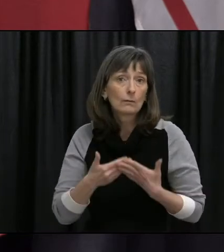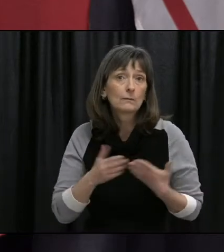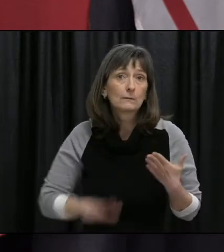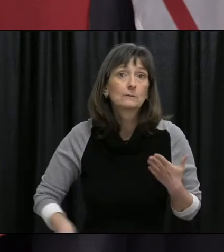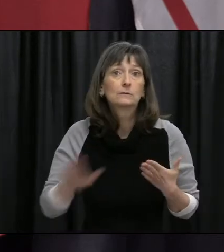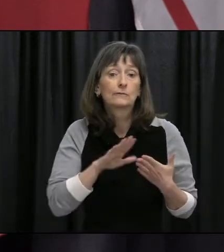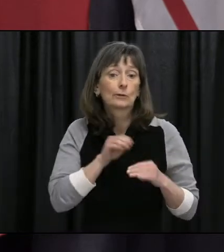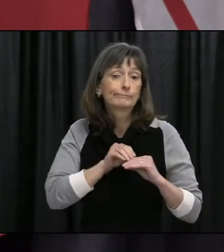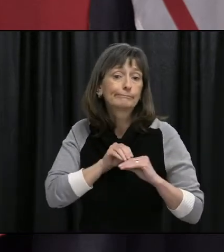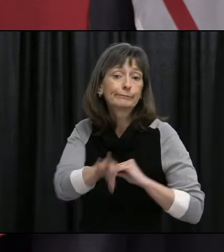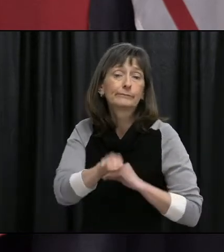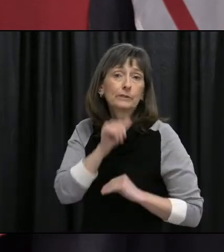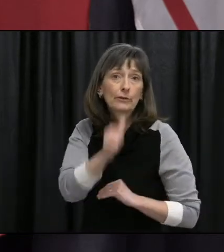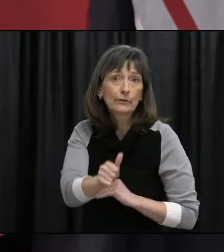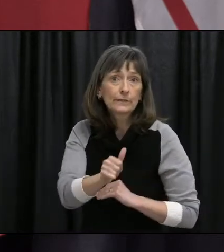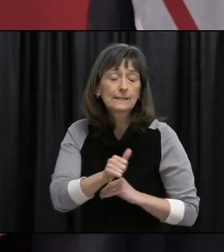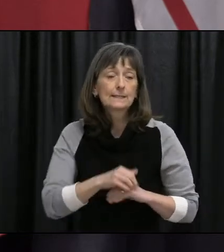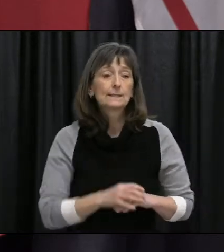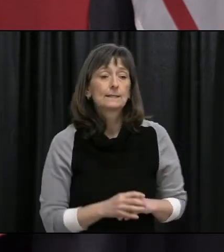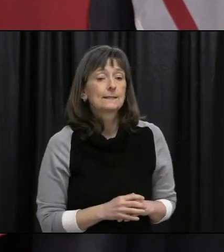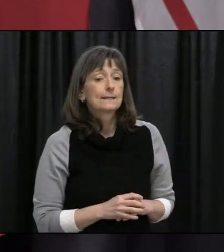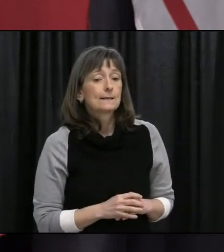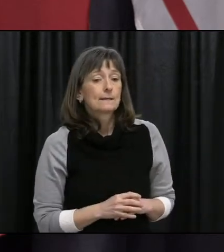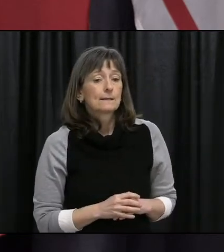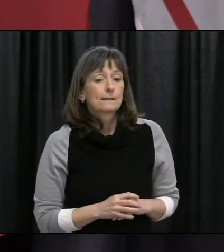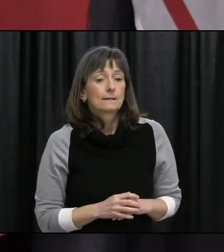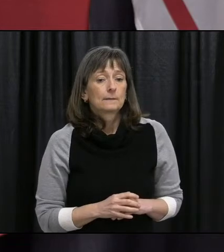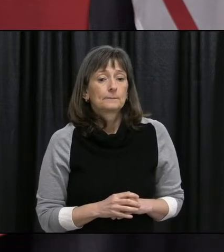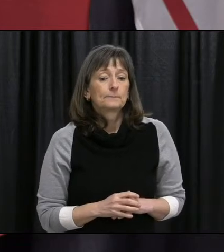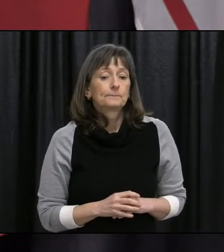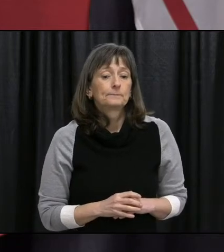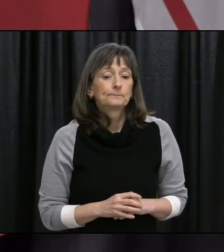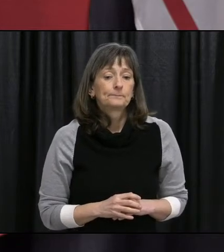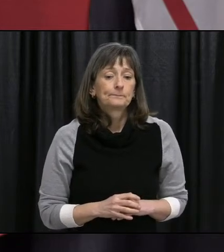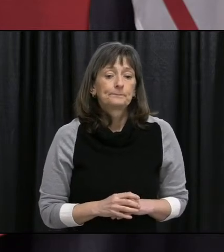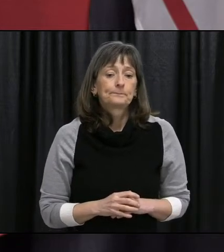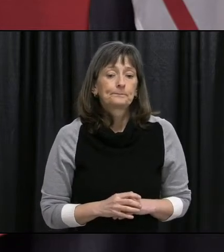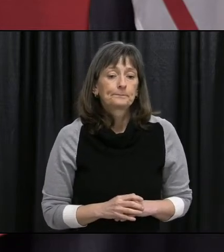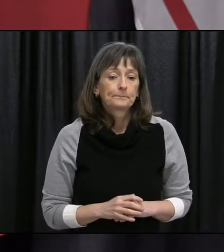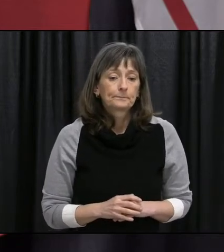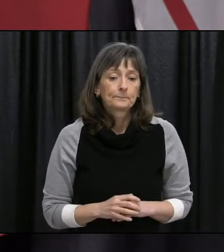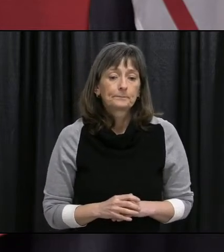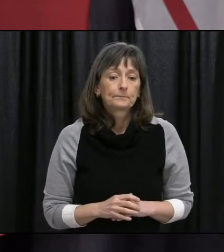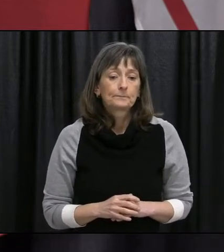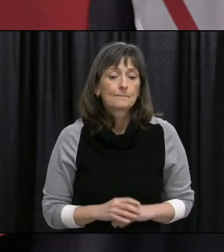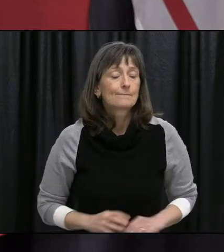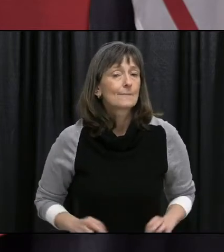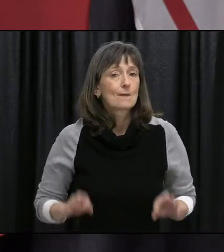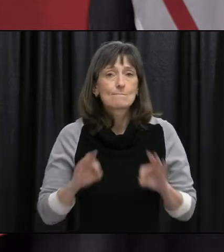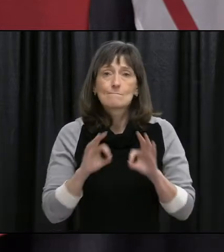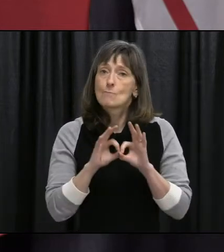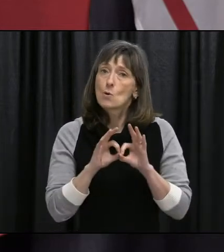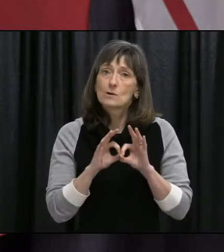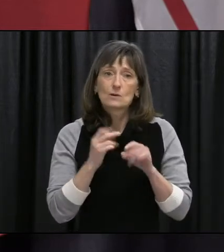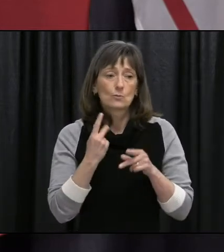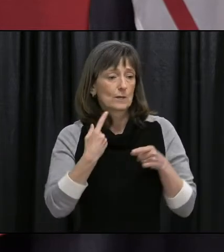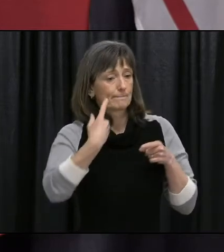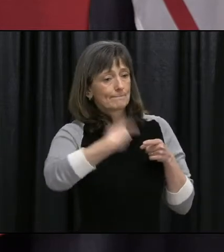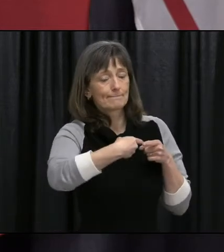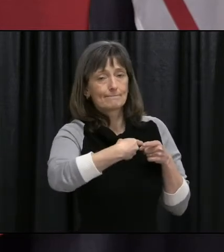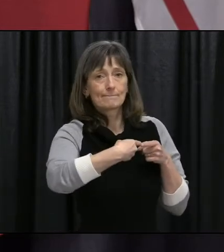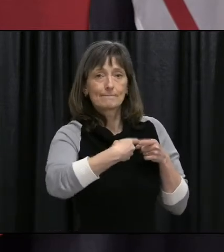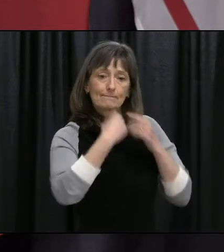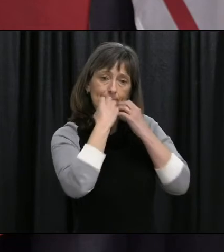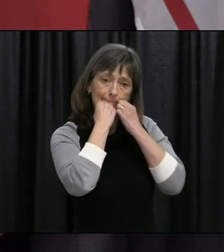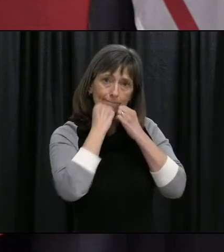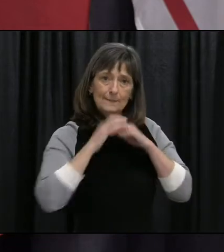of COVID-19. And I think the importance of this, as the Minister and others have clearly articulated, is important for us. It was the reason why it was implemented